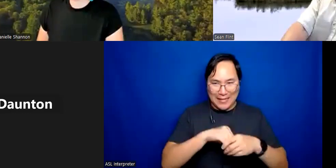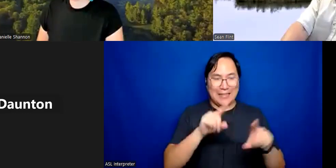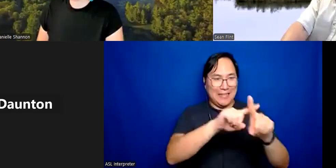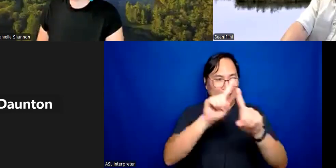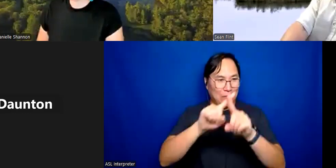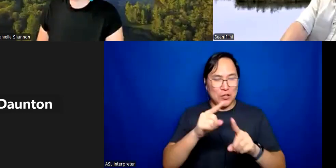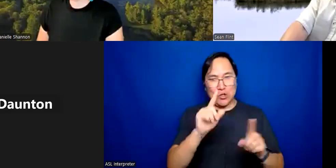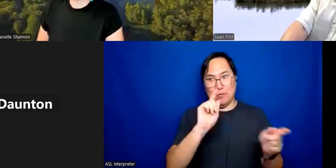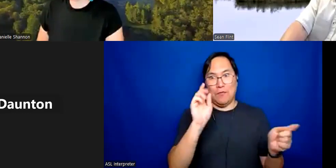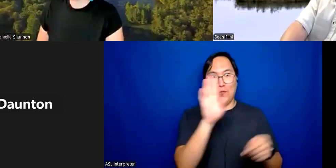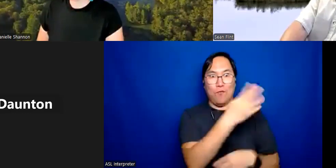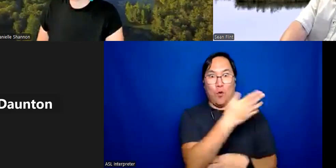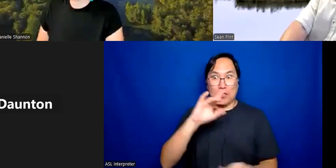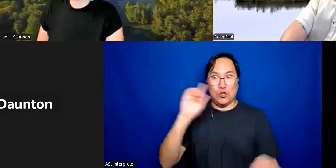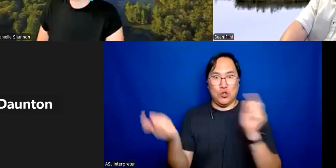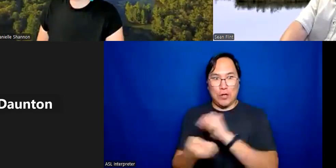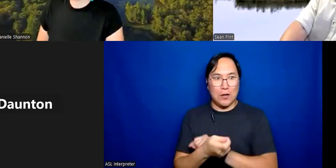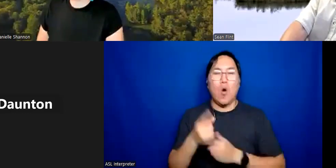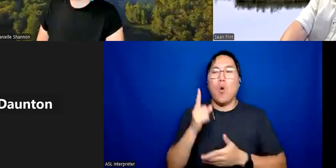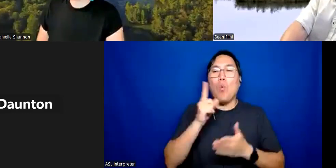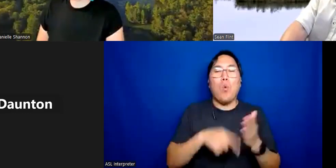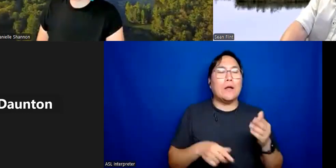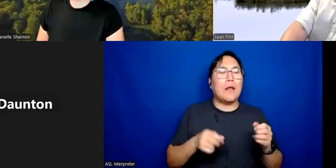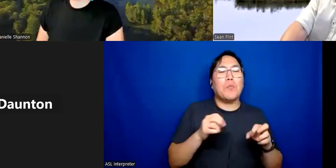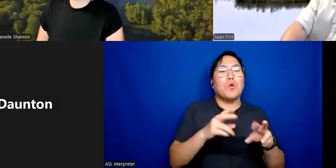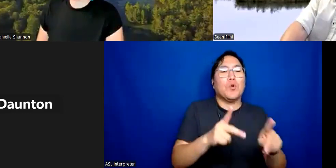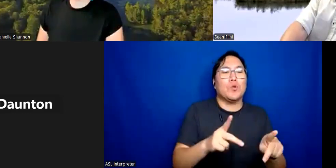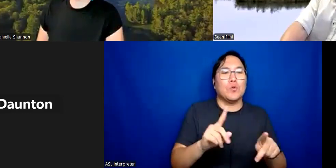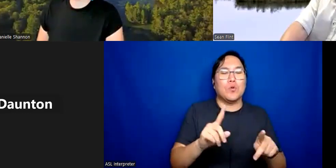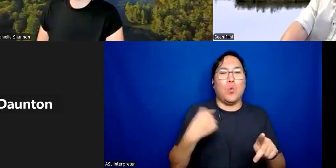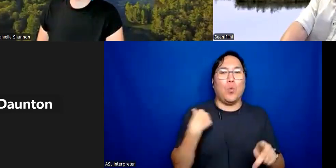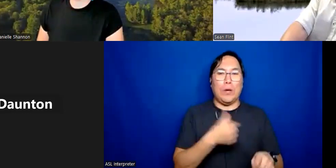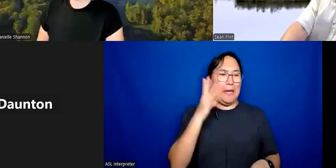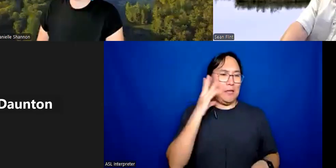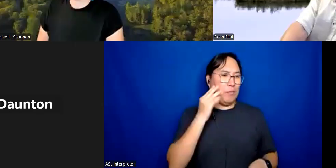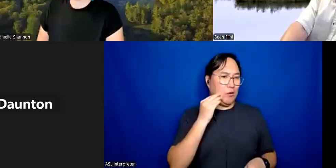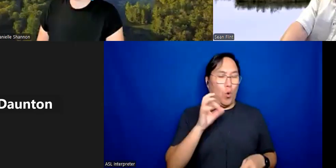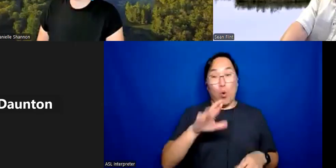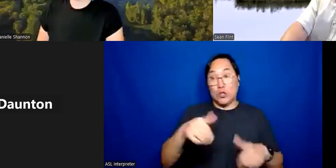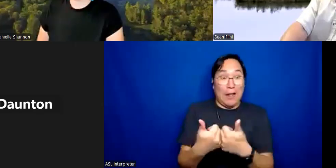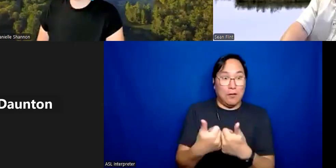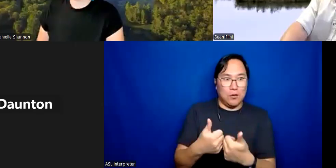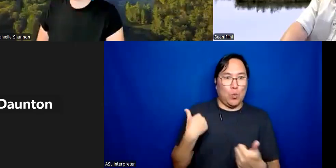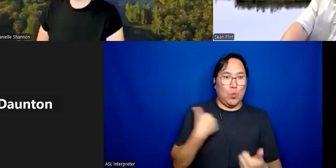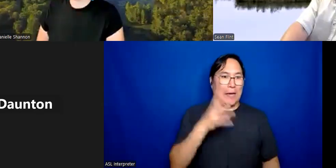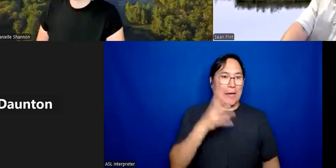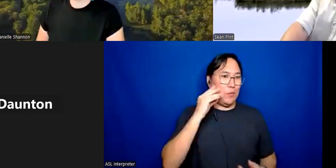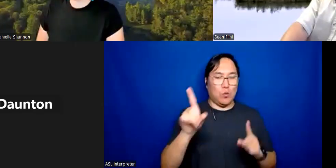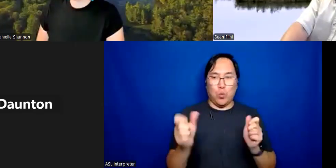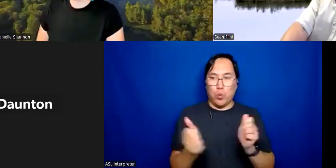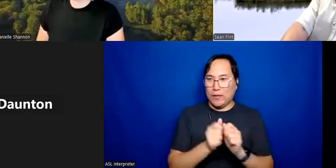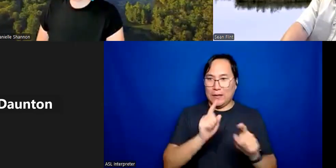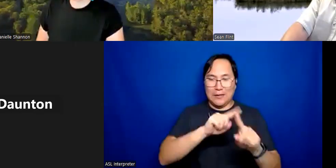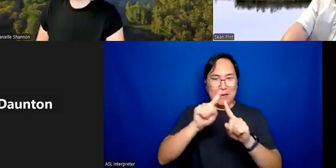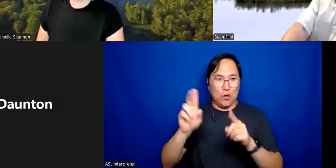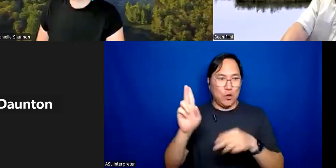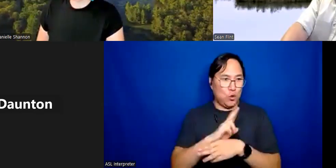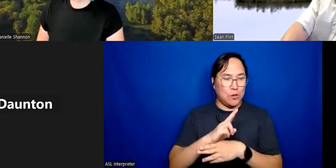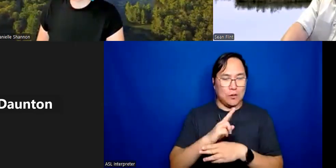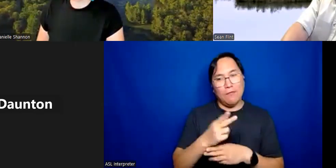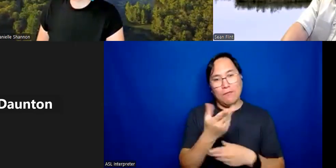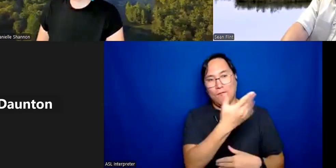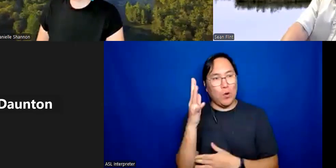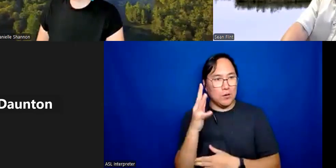likely challenges and opportunities we face when managing all these multiple uses, like recreation,